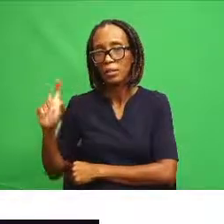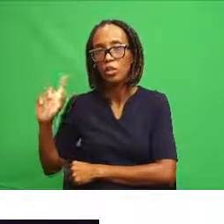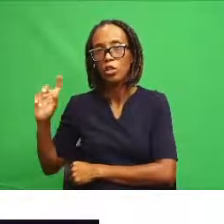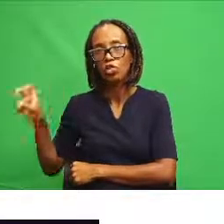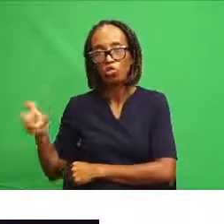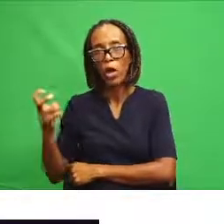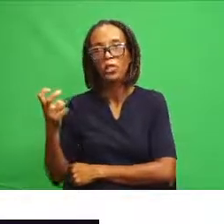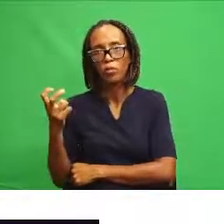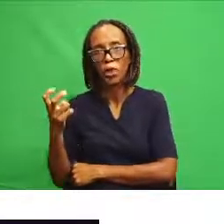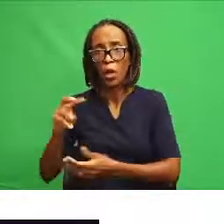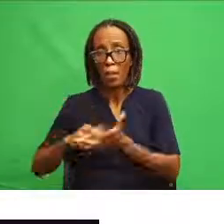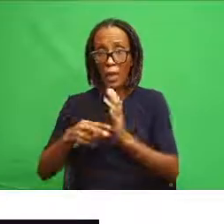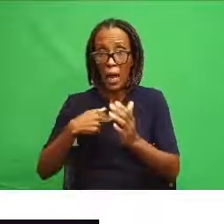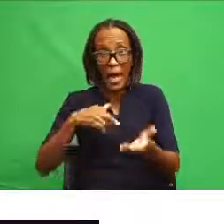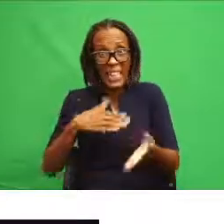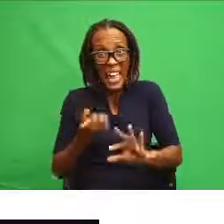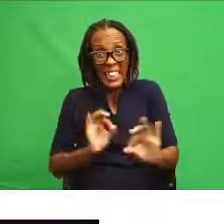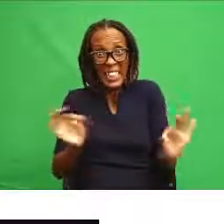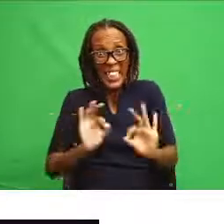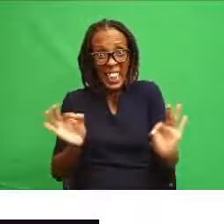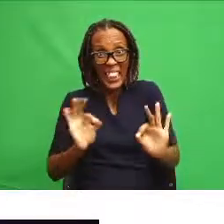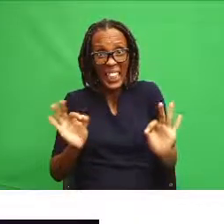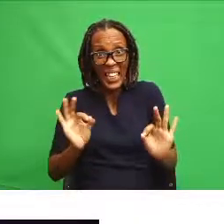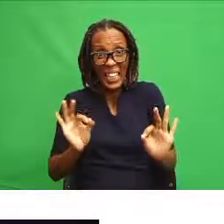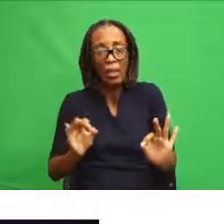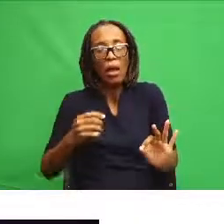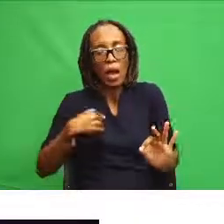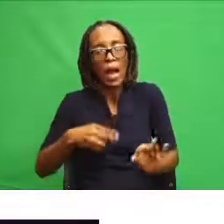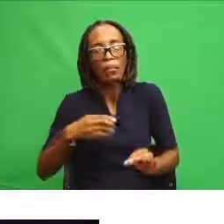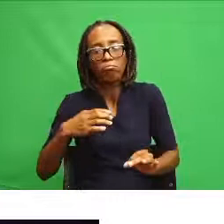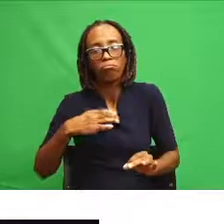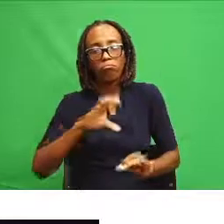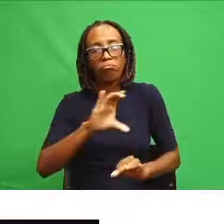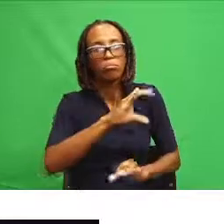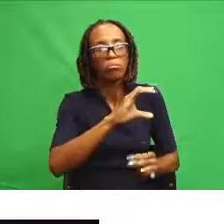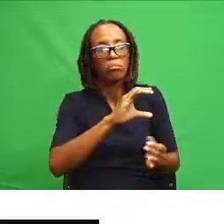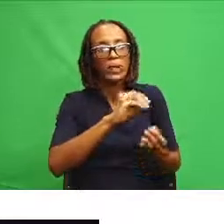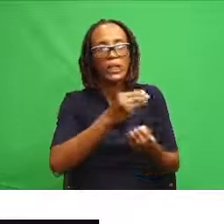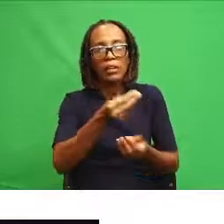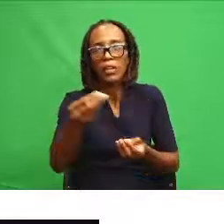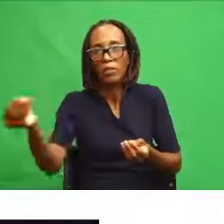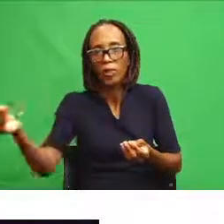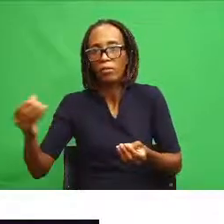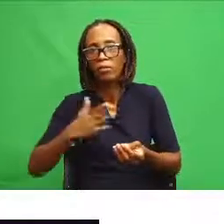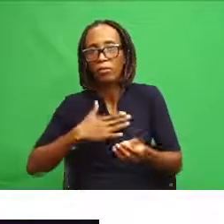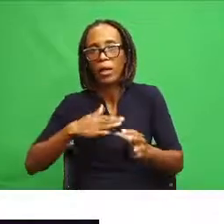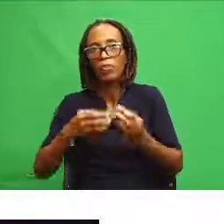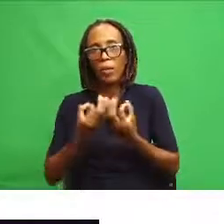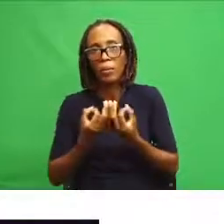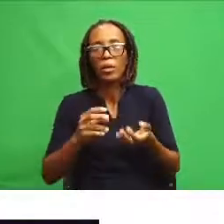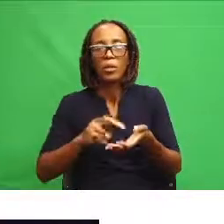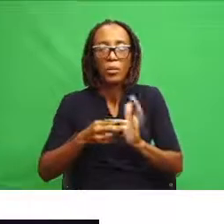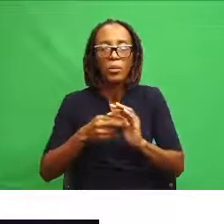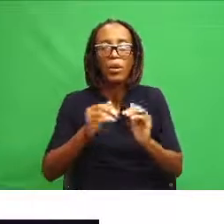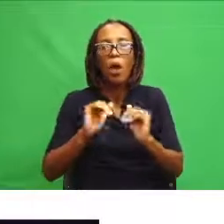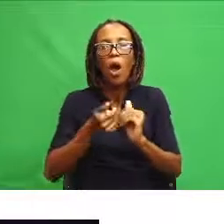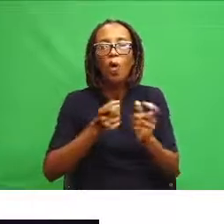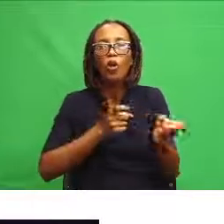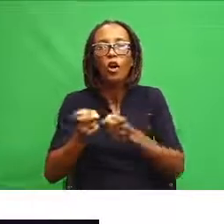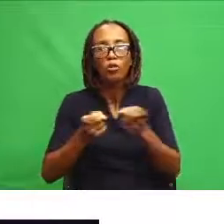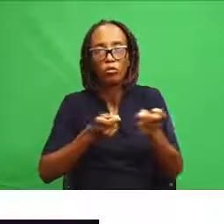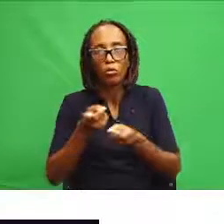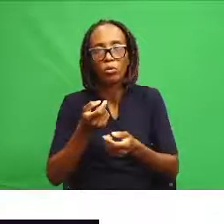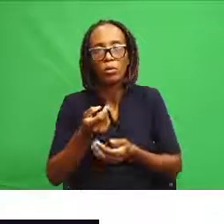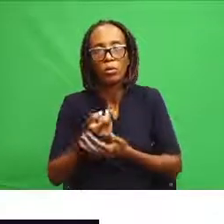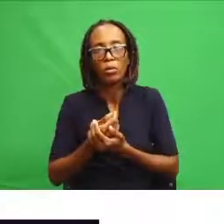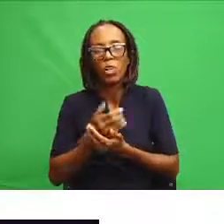assets prior to your death. And there are issues that are surrounding that in terms of control and so on like that. But